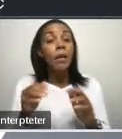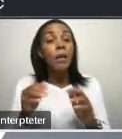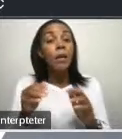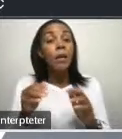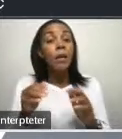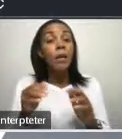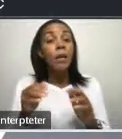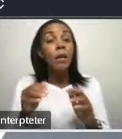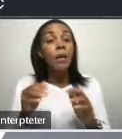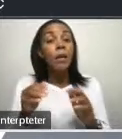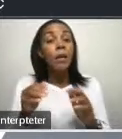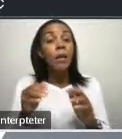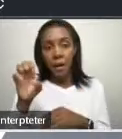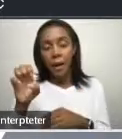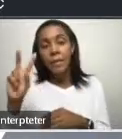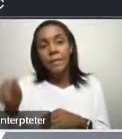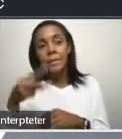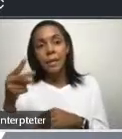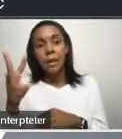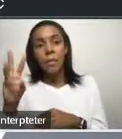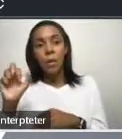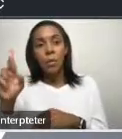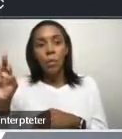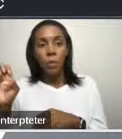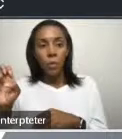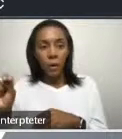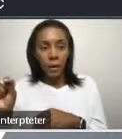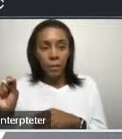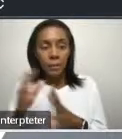by Smiley, seconded by Warren.